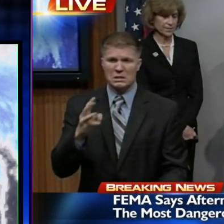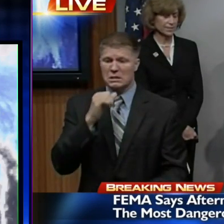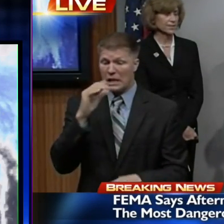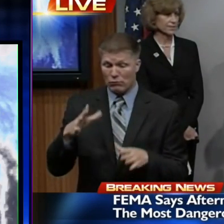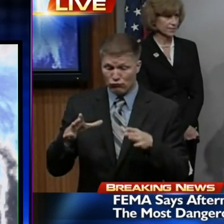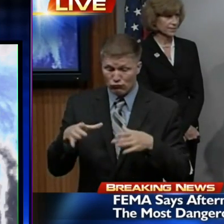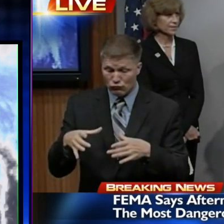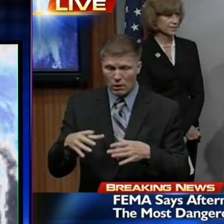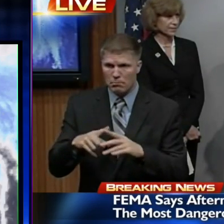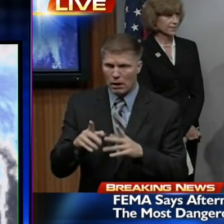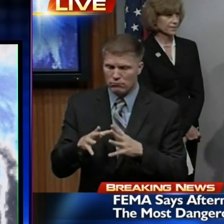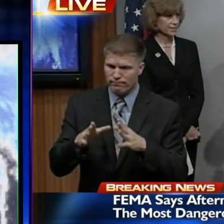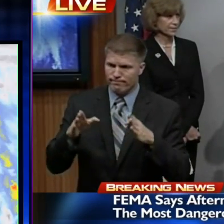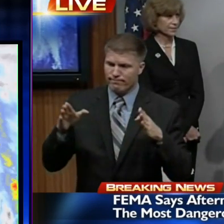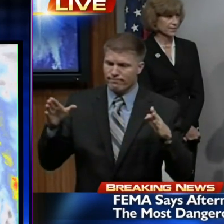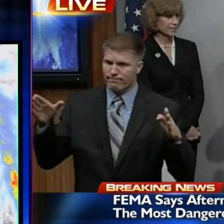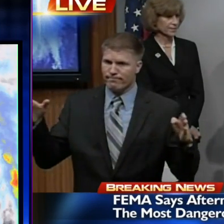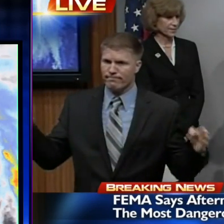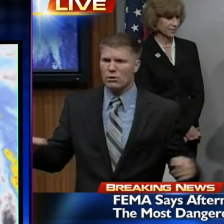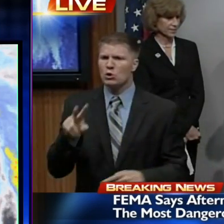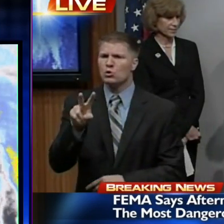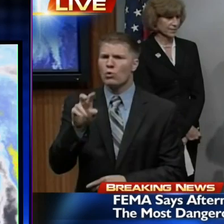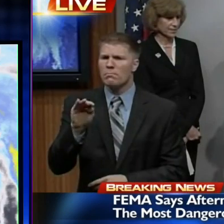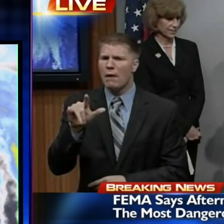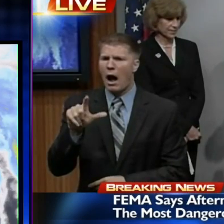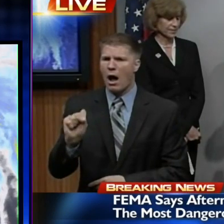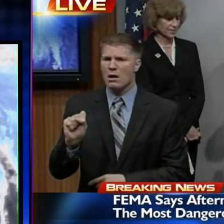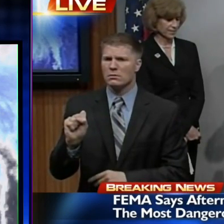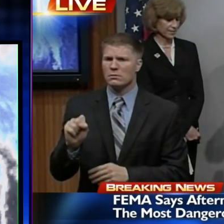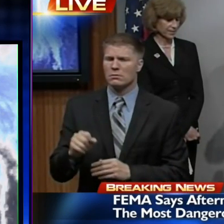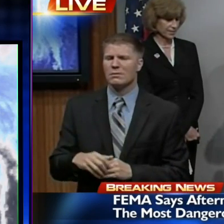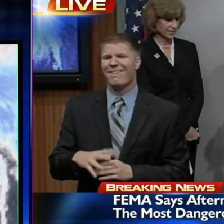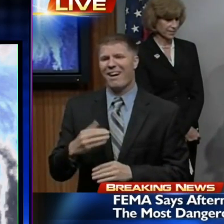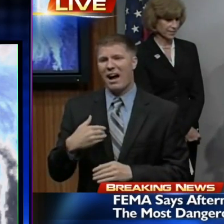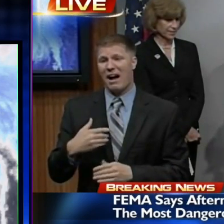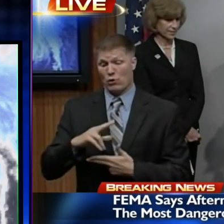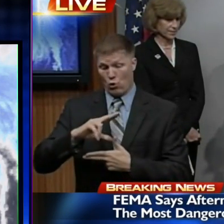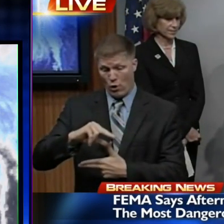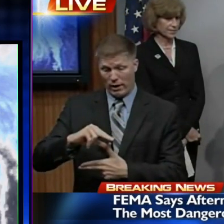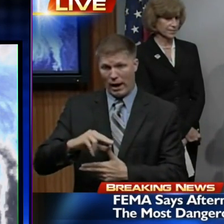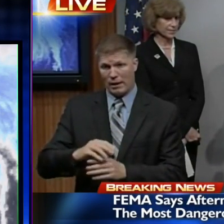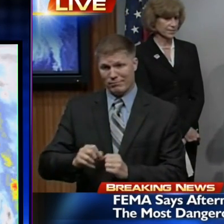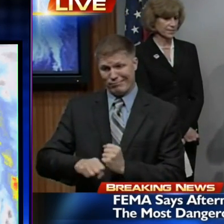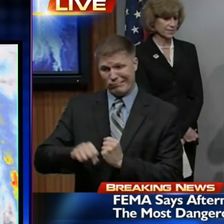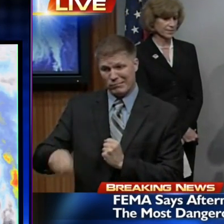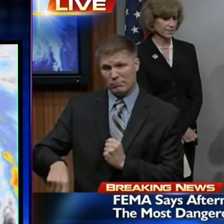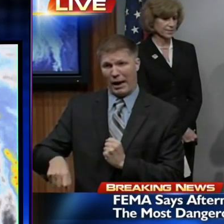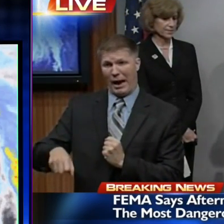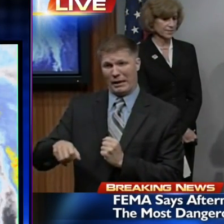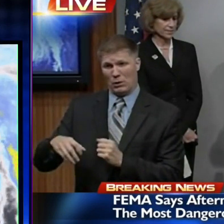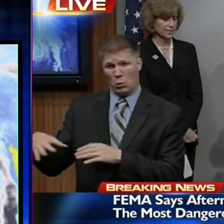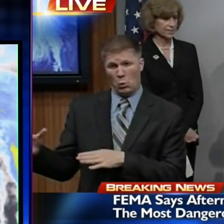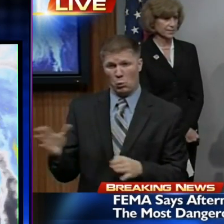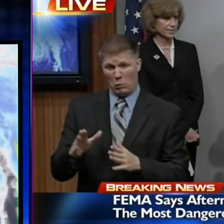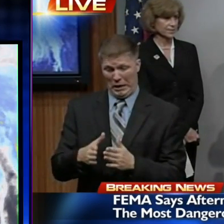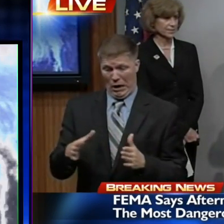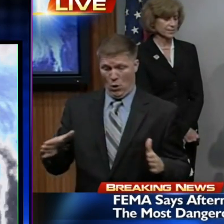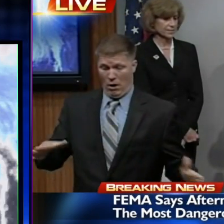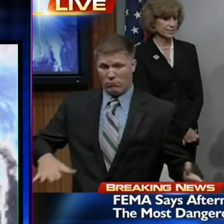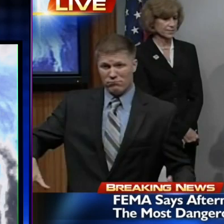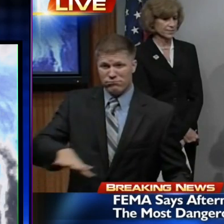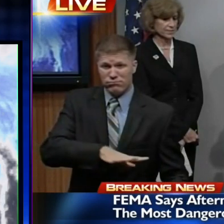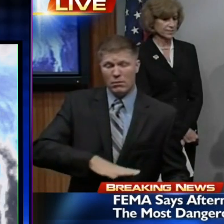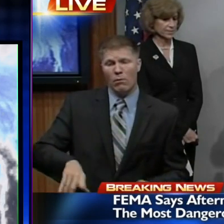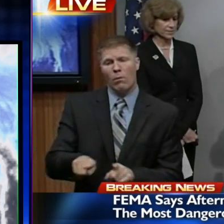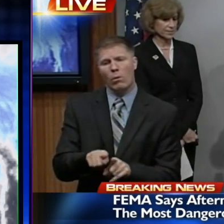actual hurricane area. So you've got the combination, the hurricane, the expanded wind area. As Craig mentioned, we have